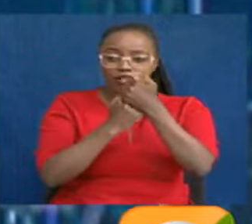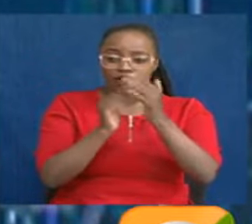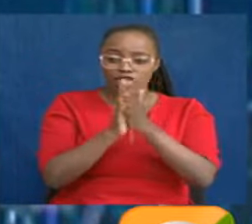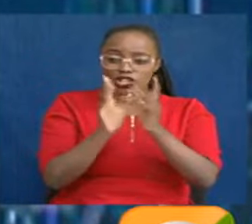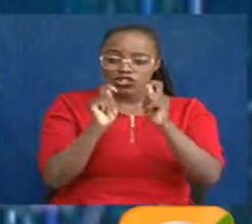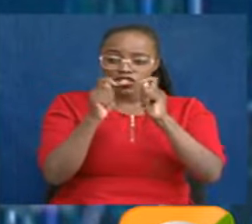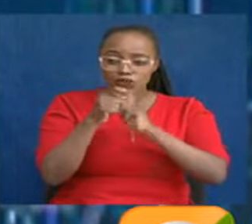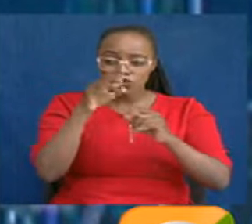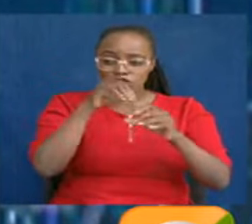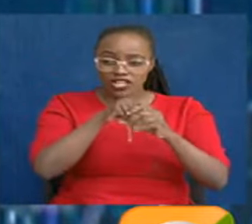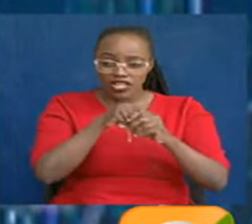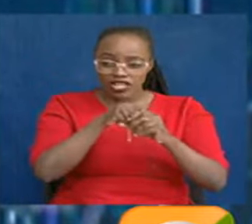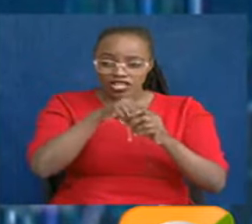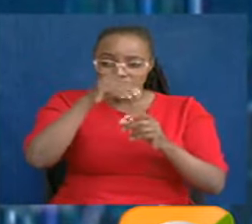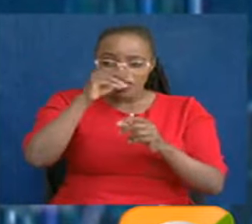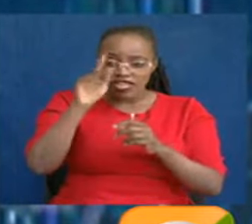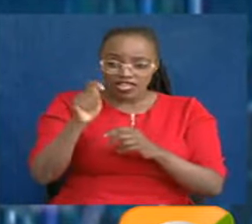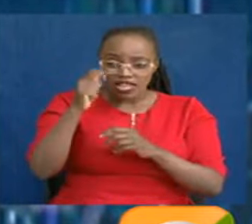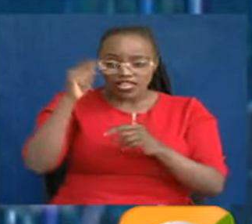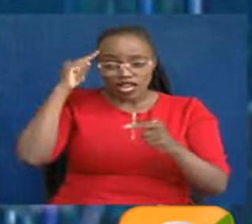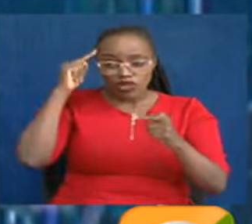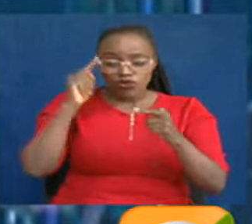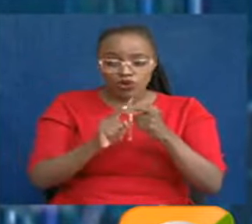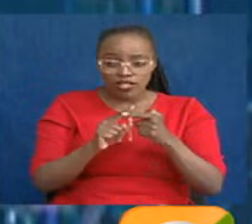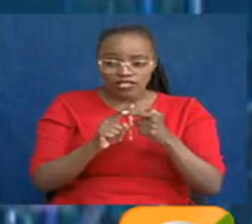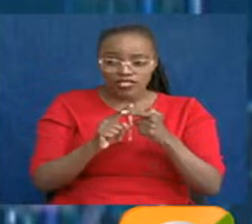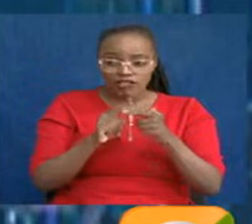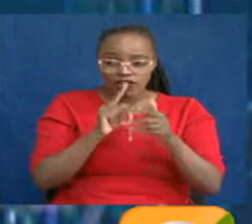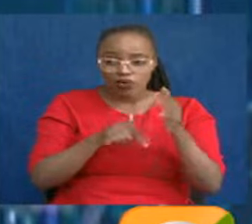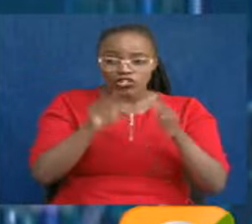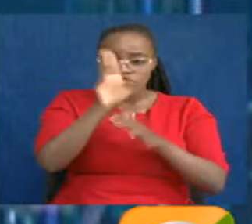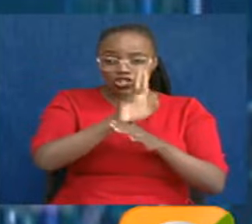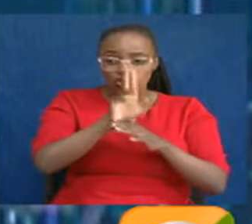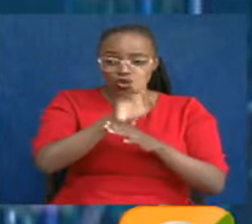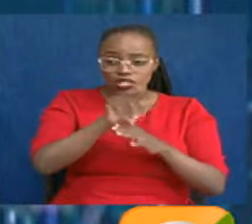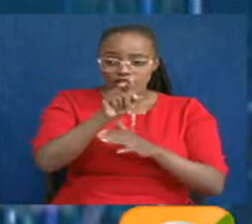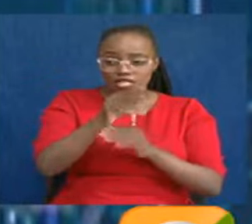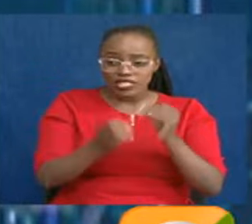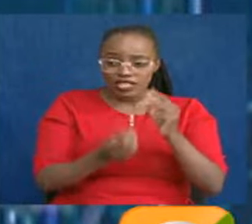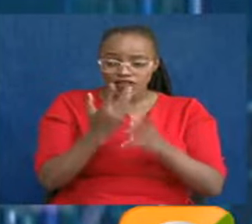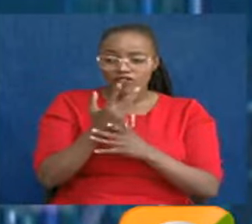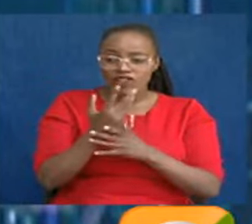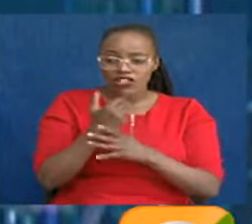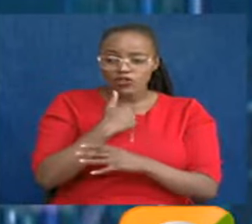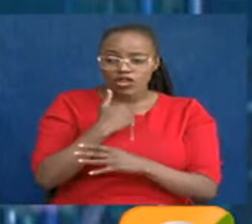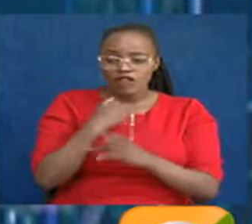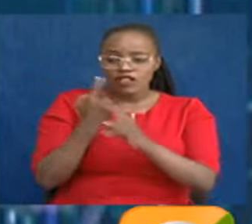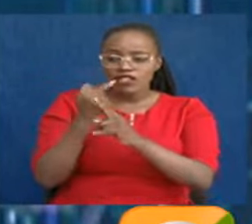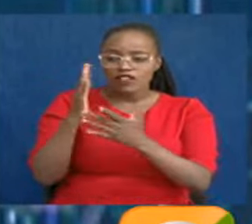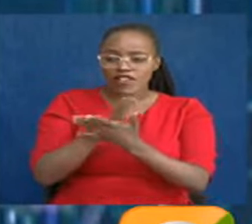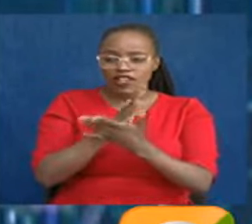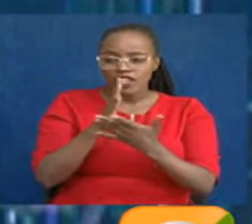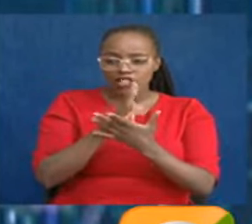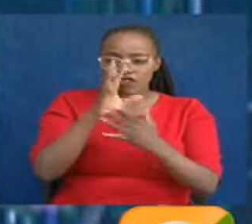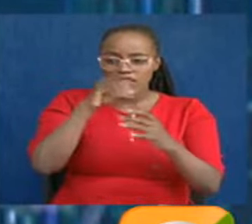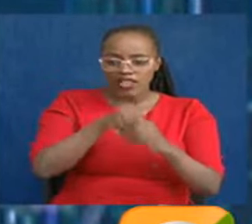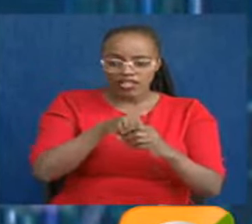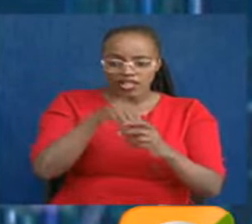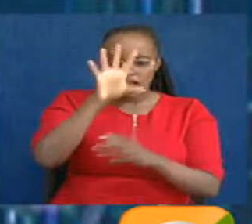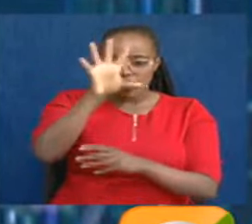Kenya towards a better governance in terms of using technology to promote certain sectors in their economic